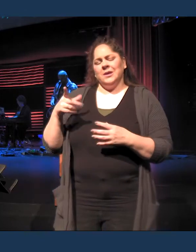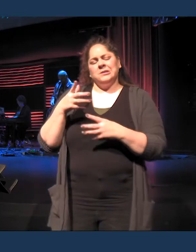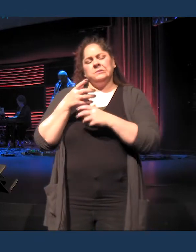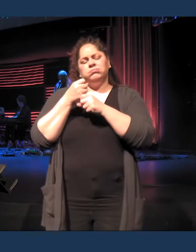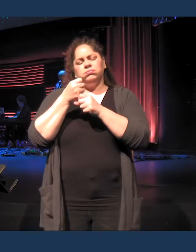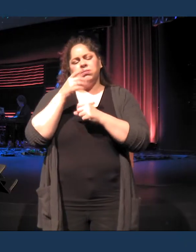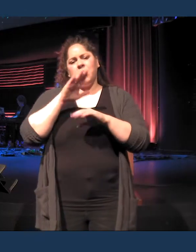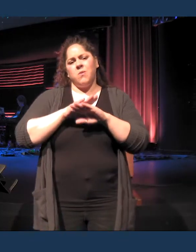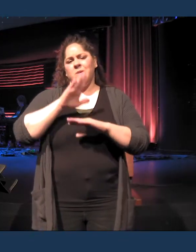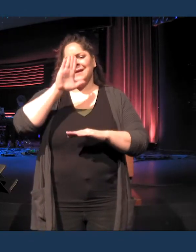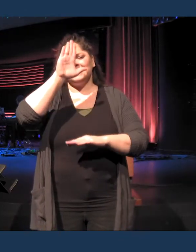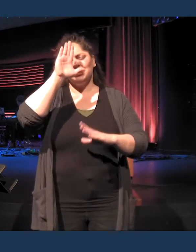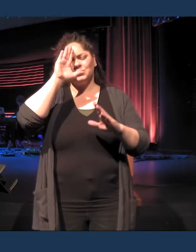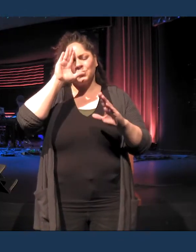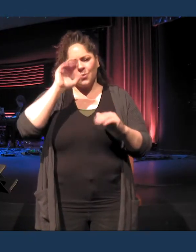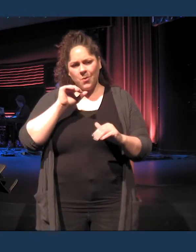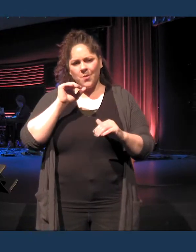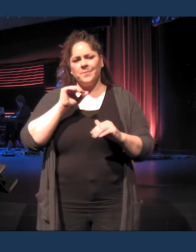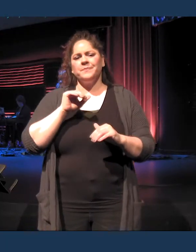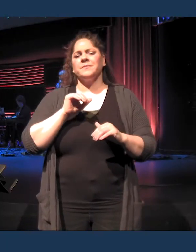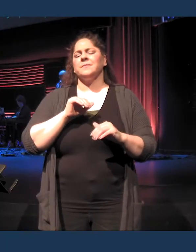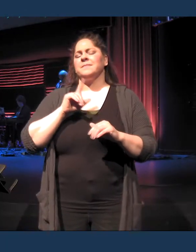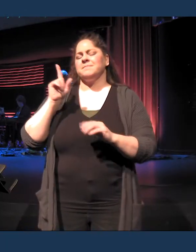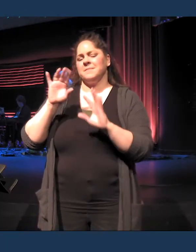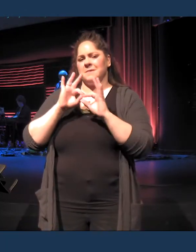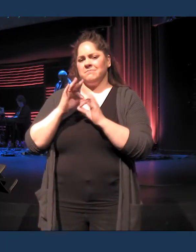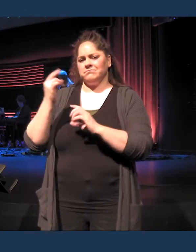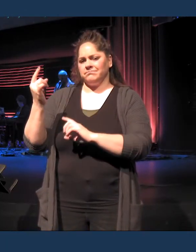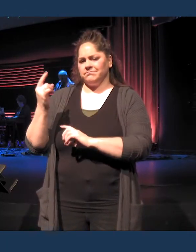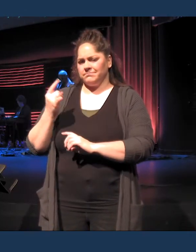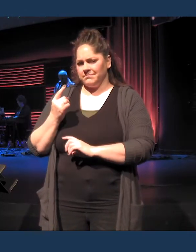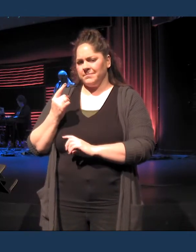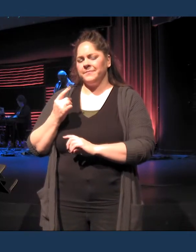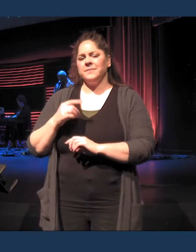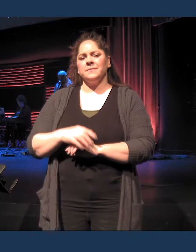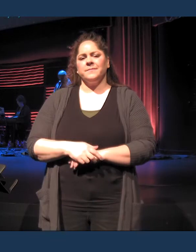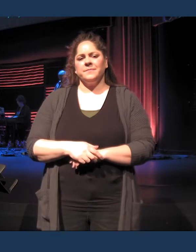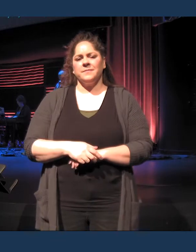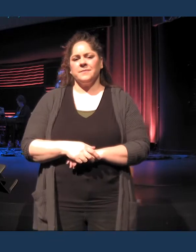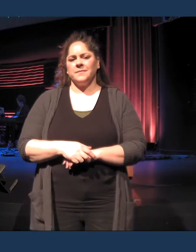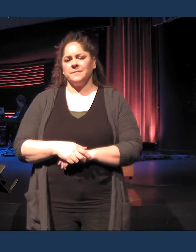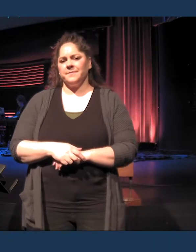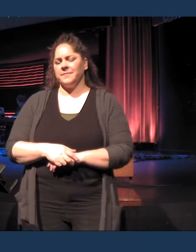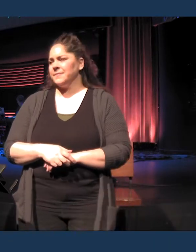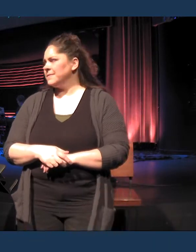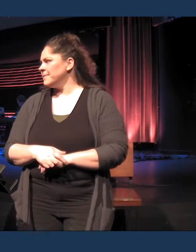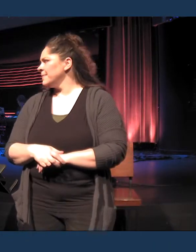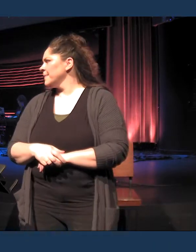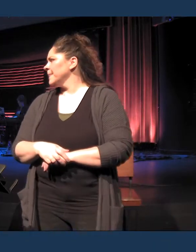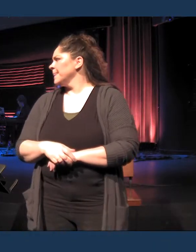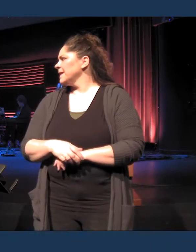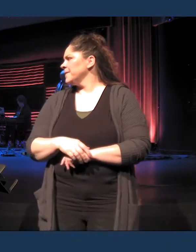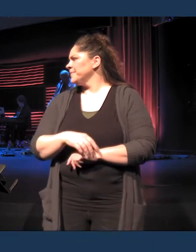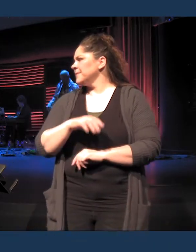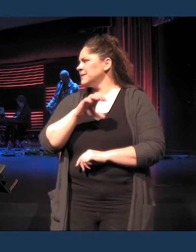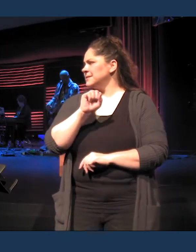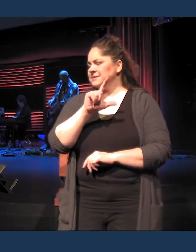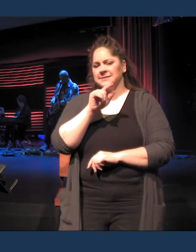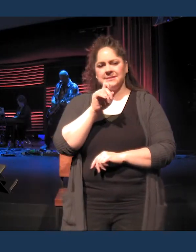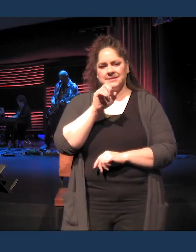all the ages. So the Allgaier family, if you want to come to the front, and also the Slessor family, if you want to come to the front.